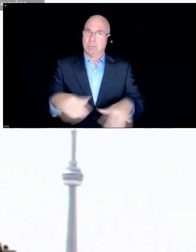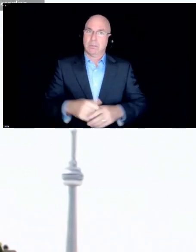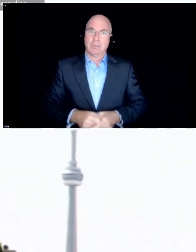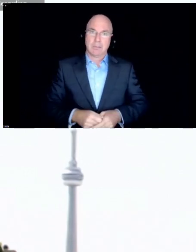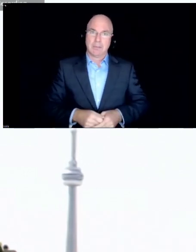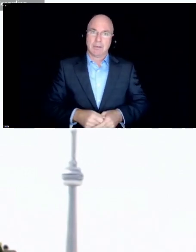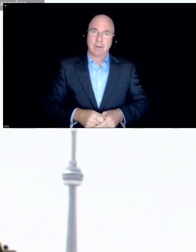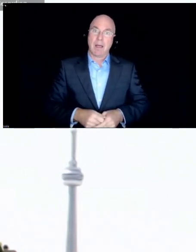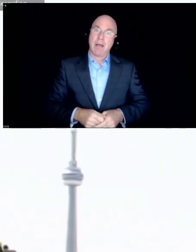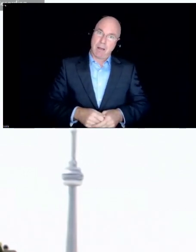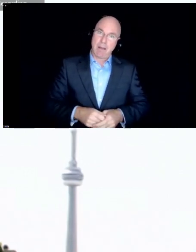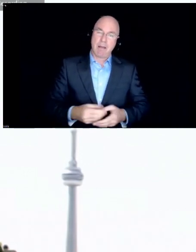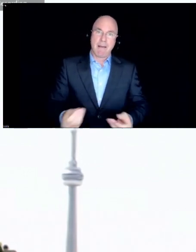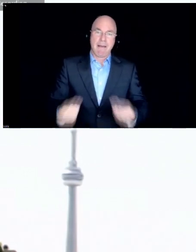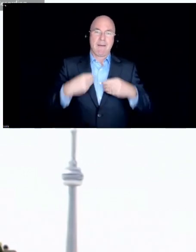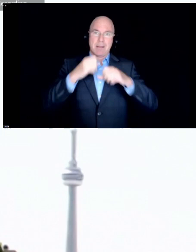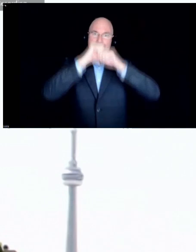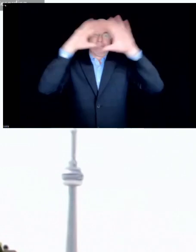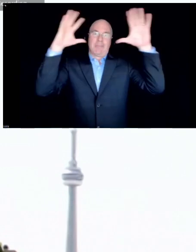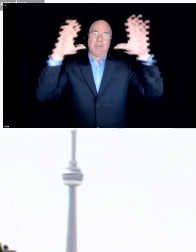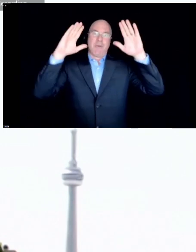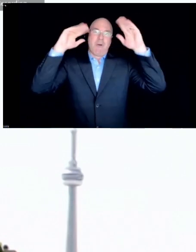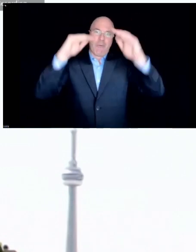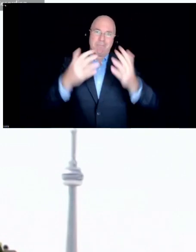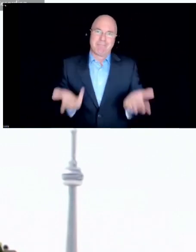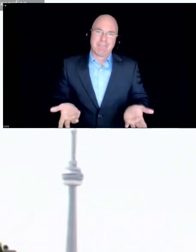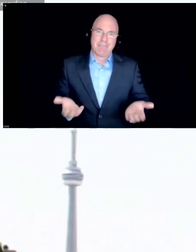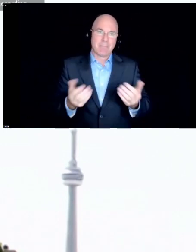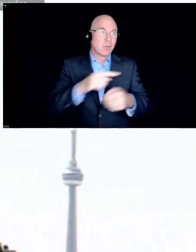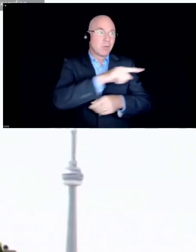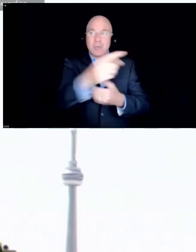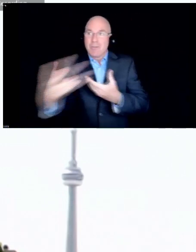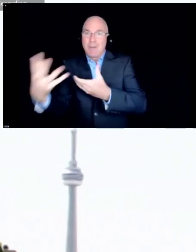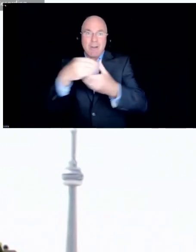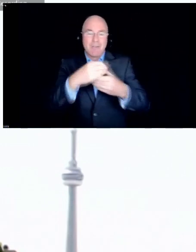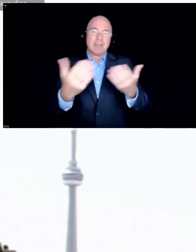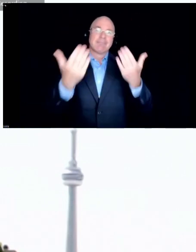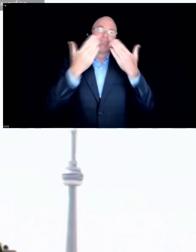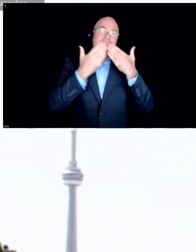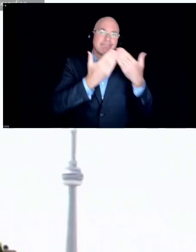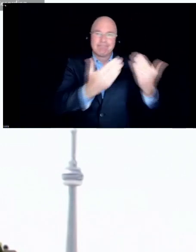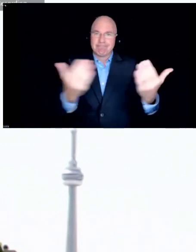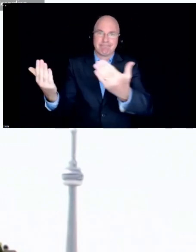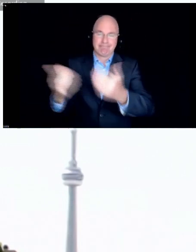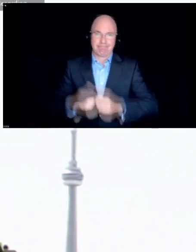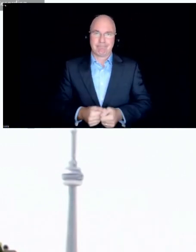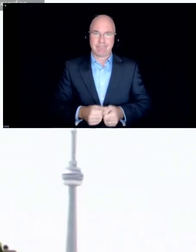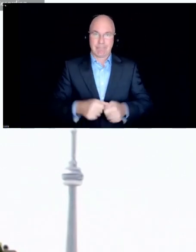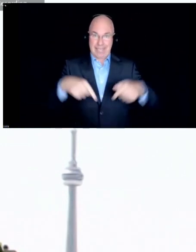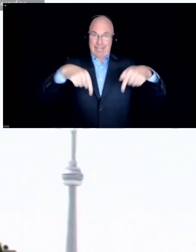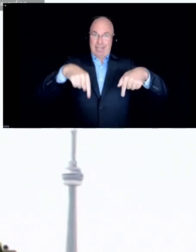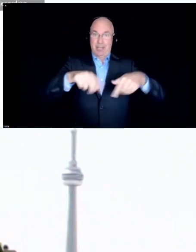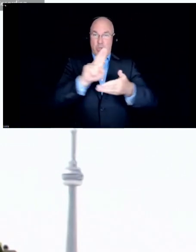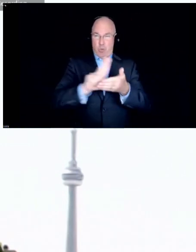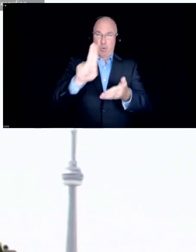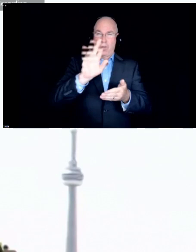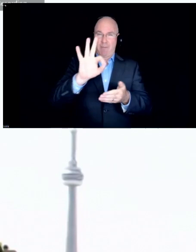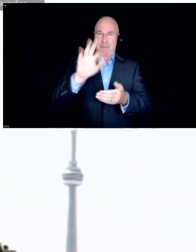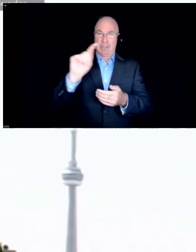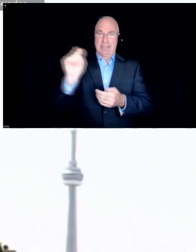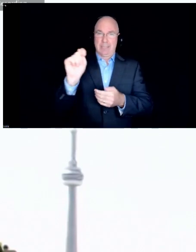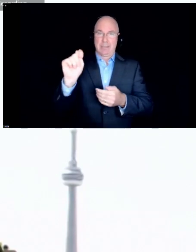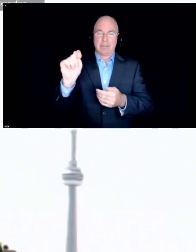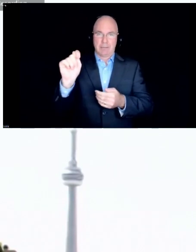profoundly hopeful. So thank you to everyone involved. Here at U of T, I want to acknowledge